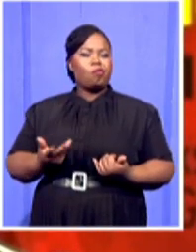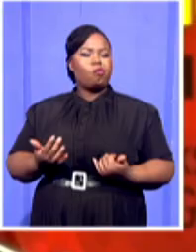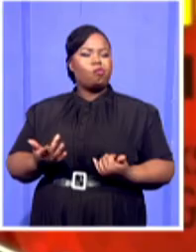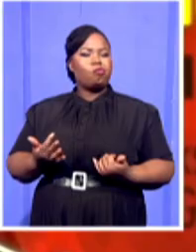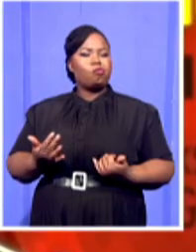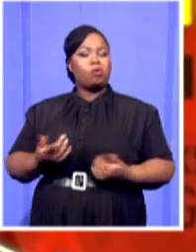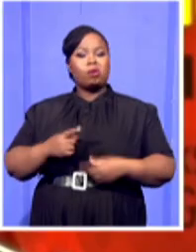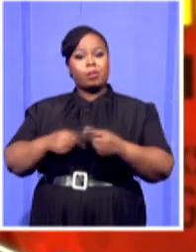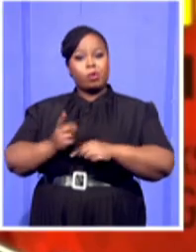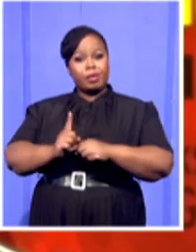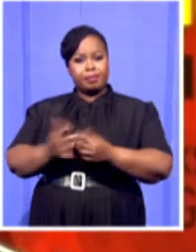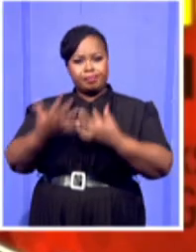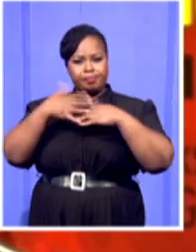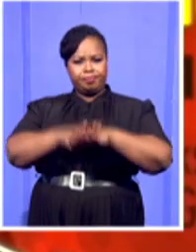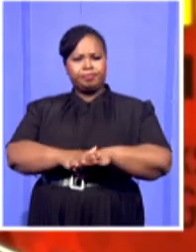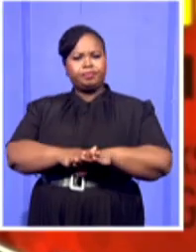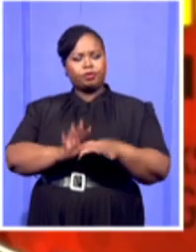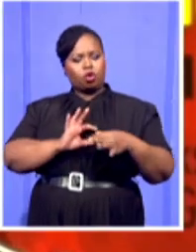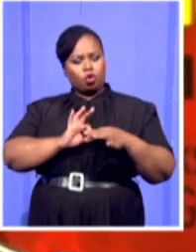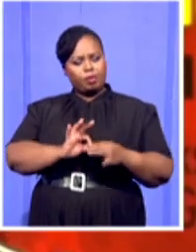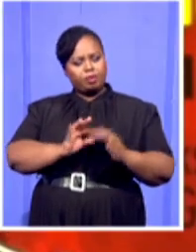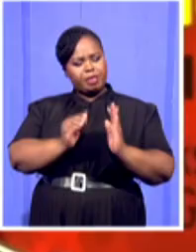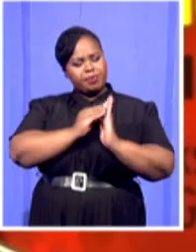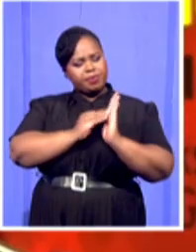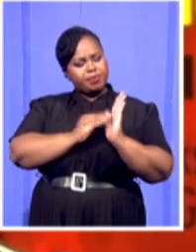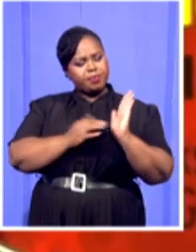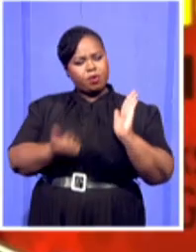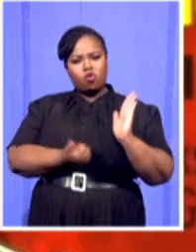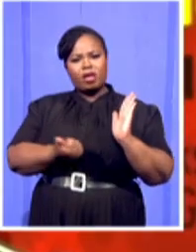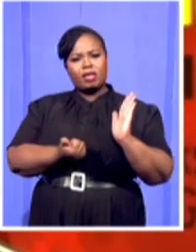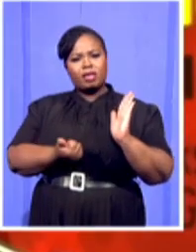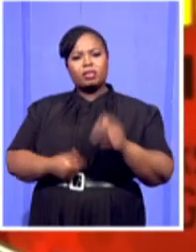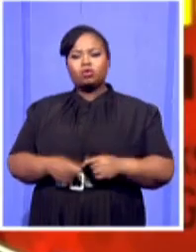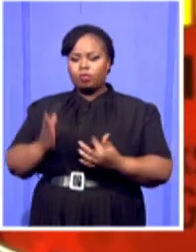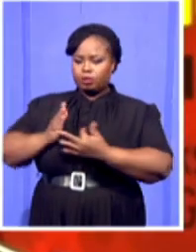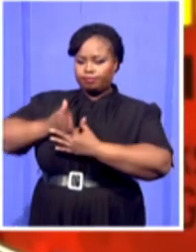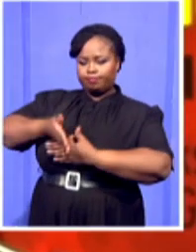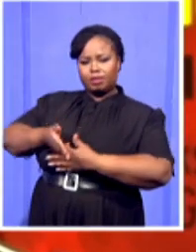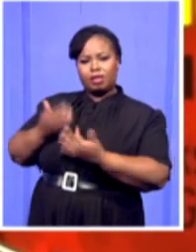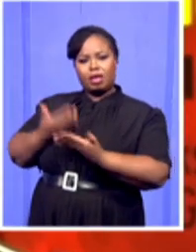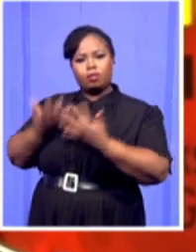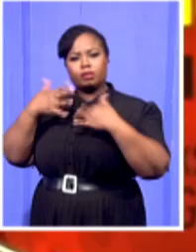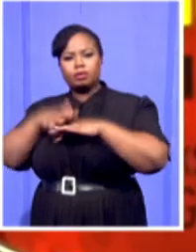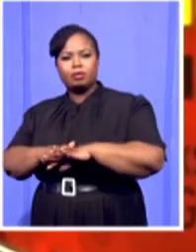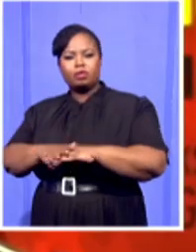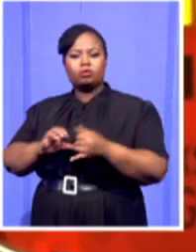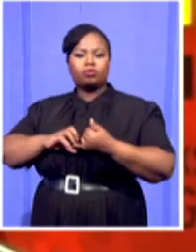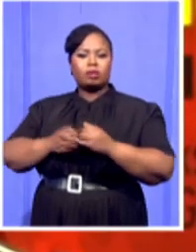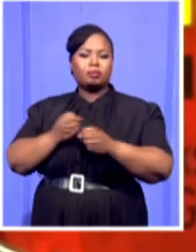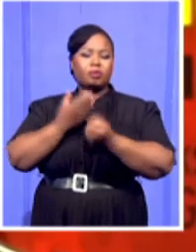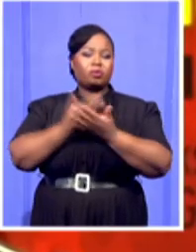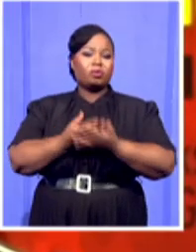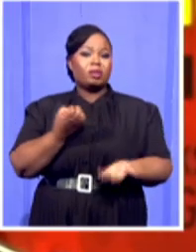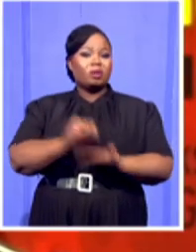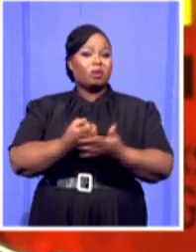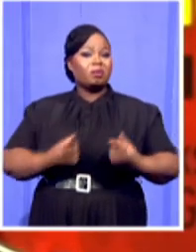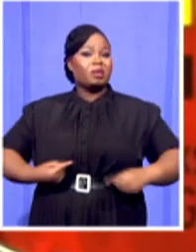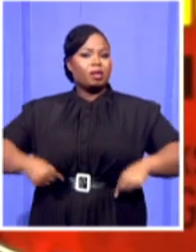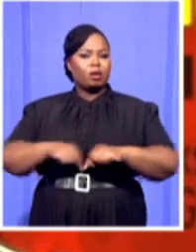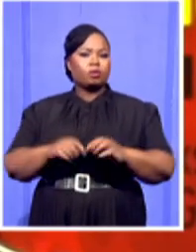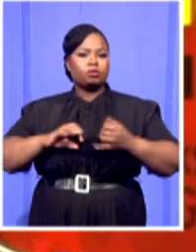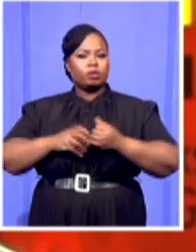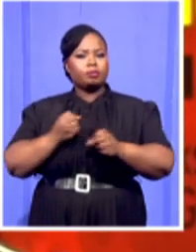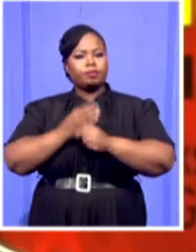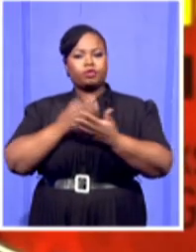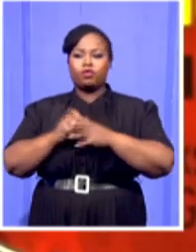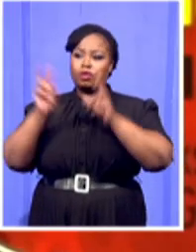about implementing existing commitments and immediate interventions to kickstart our economy, in particular to save